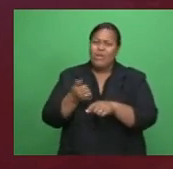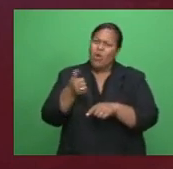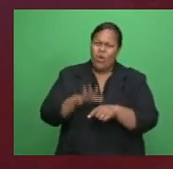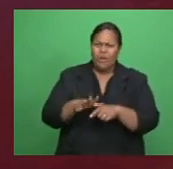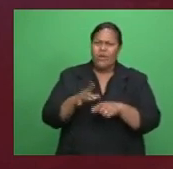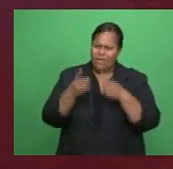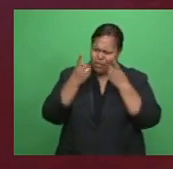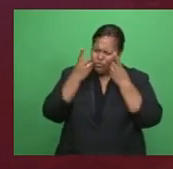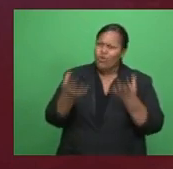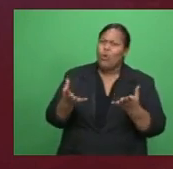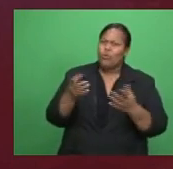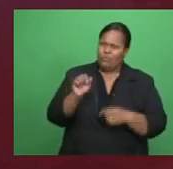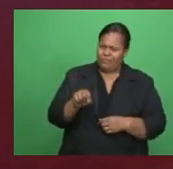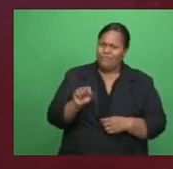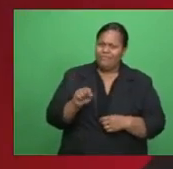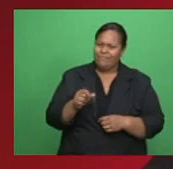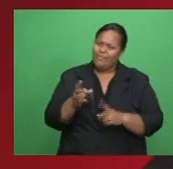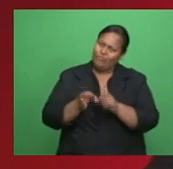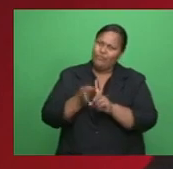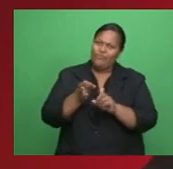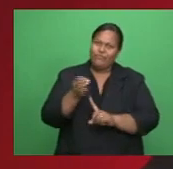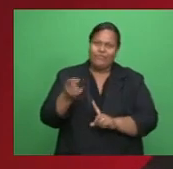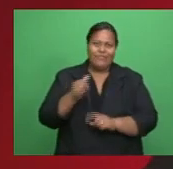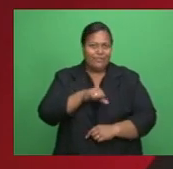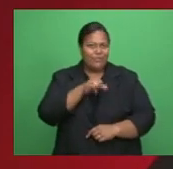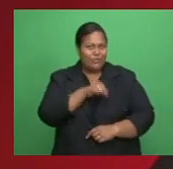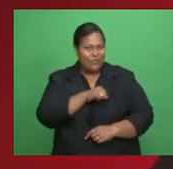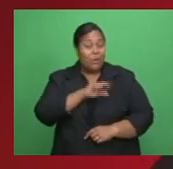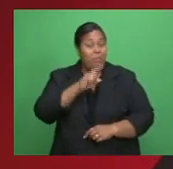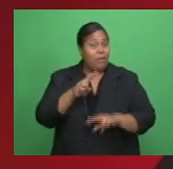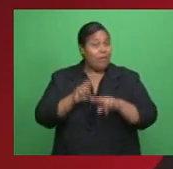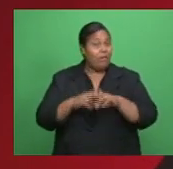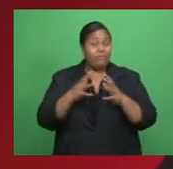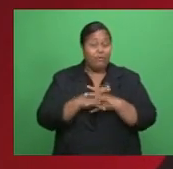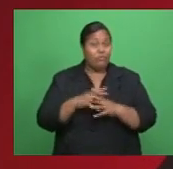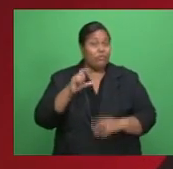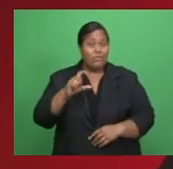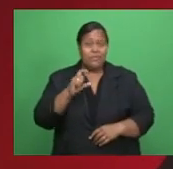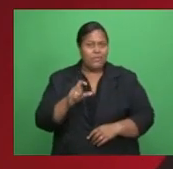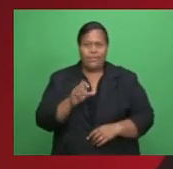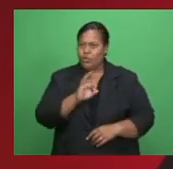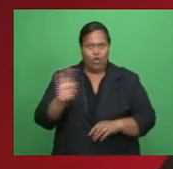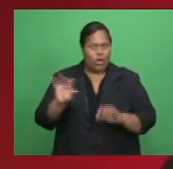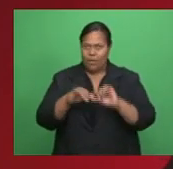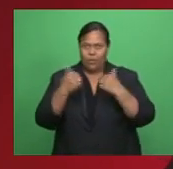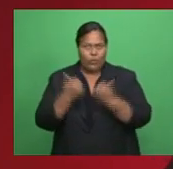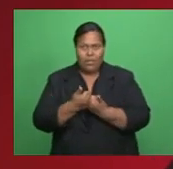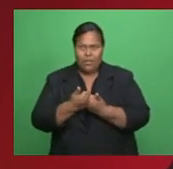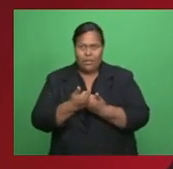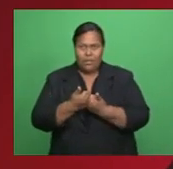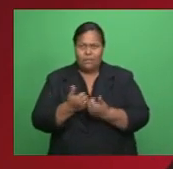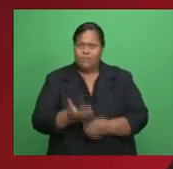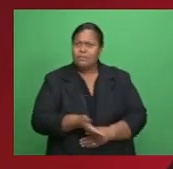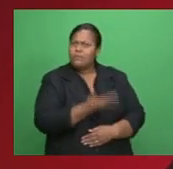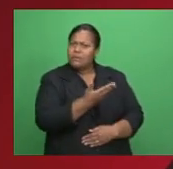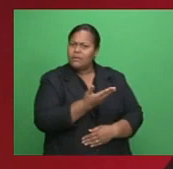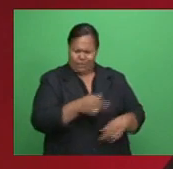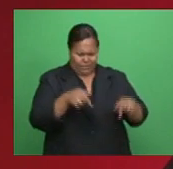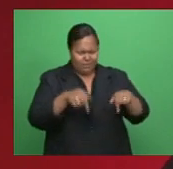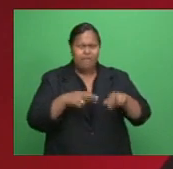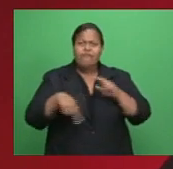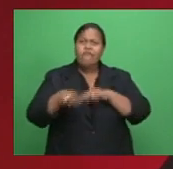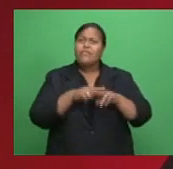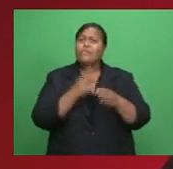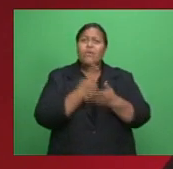expected of him. However, the FWCC does not agree. This must be the only country in the world where there has been the